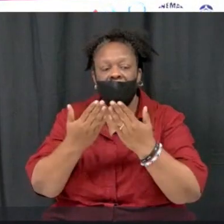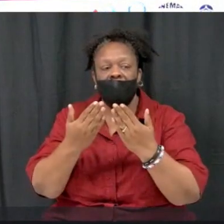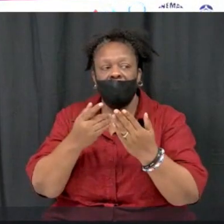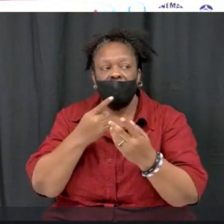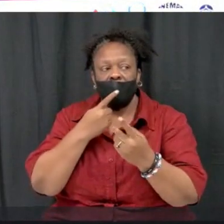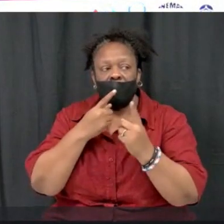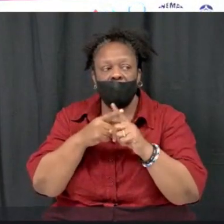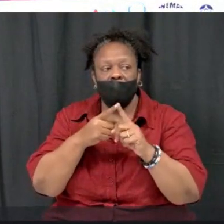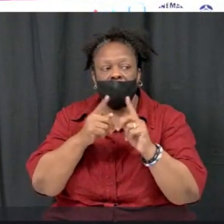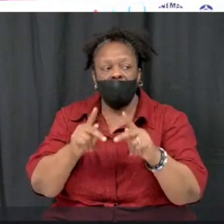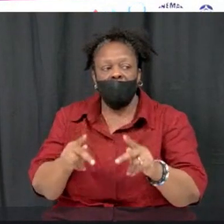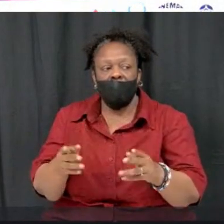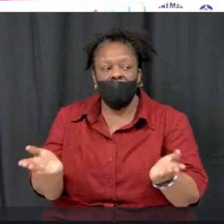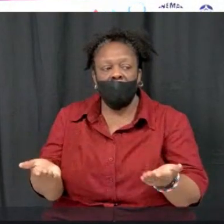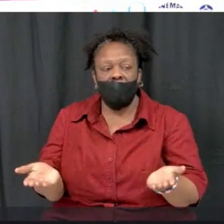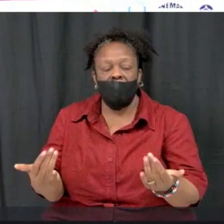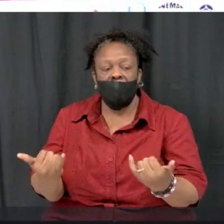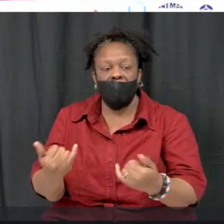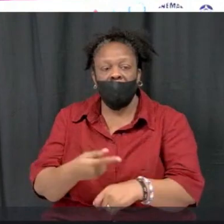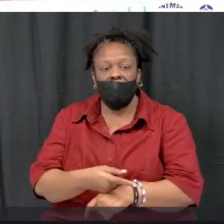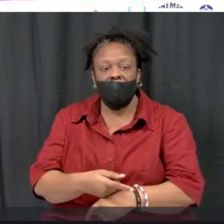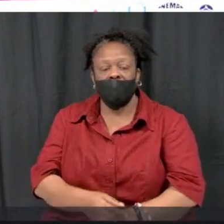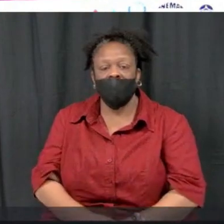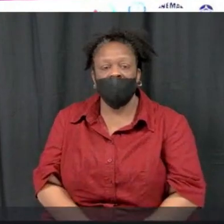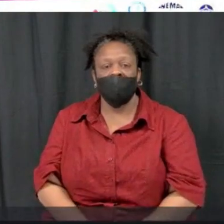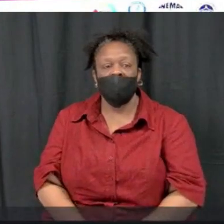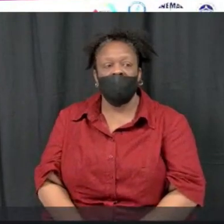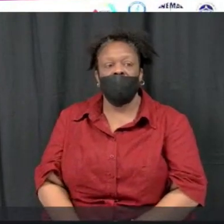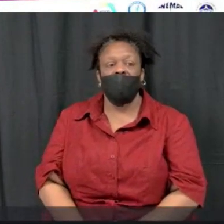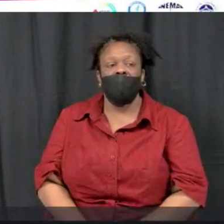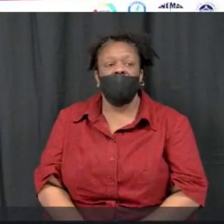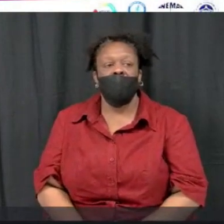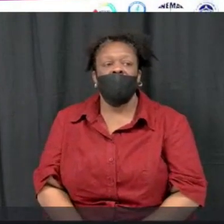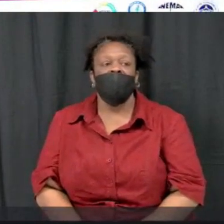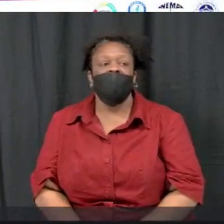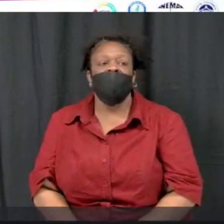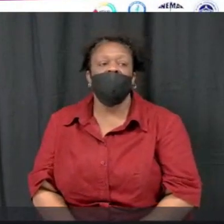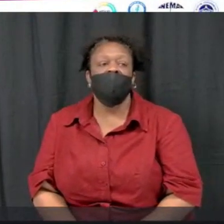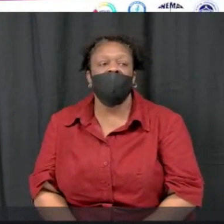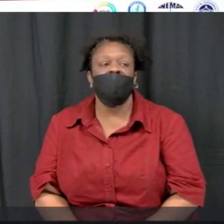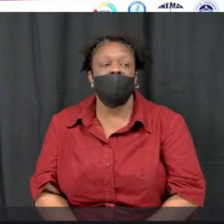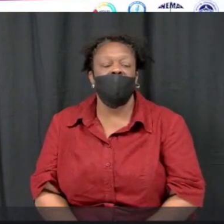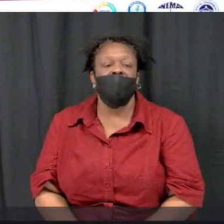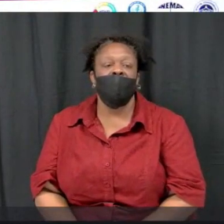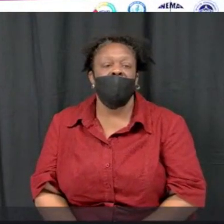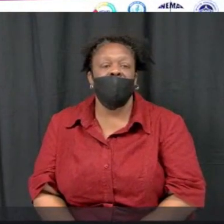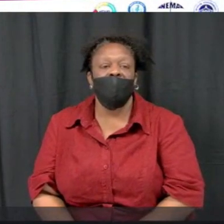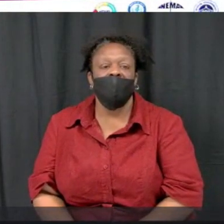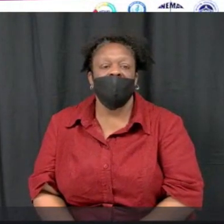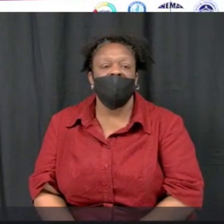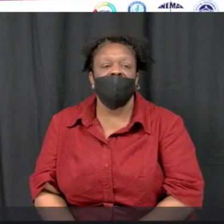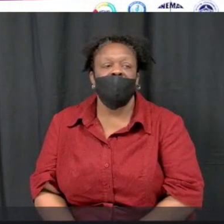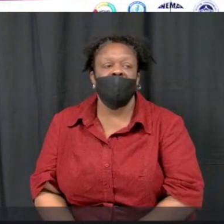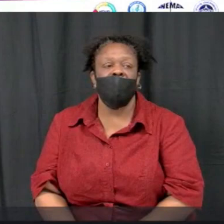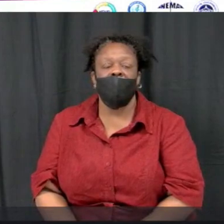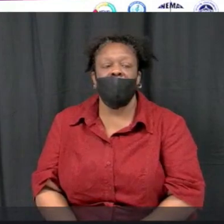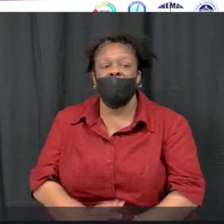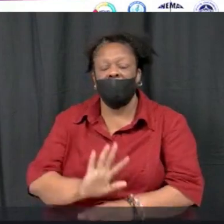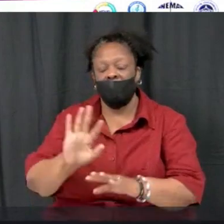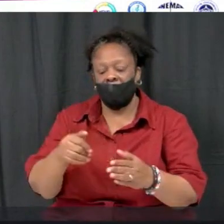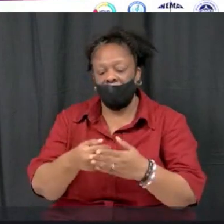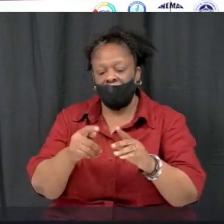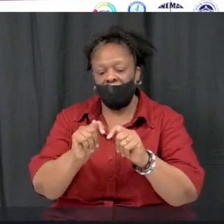us, and the Honourable Akila Byron Nisbet, and of course the NEOC task